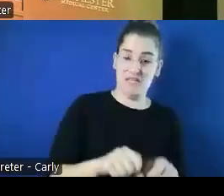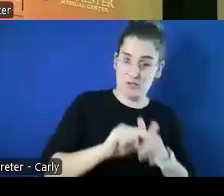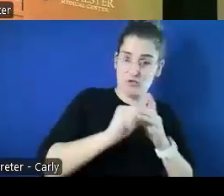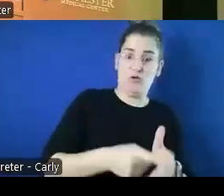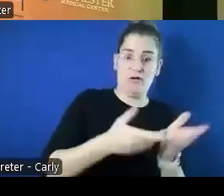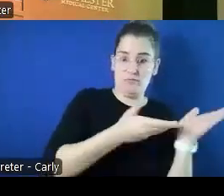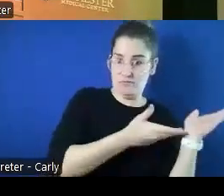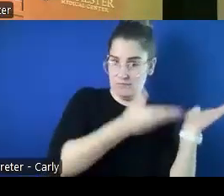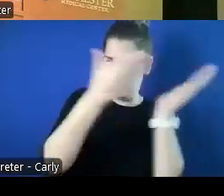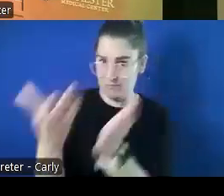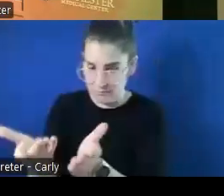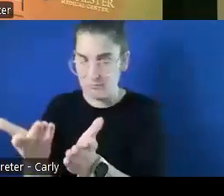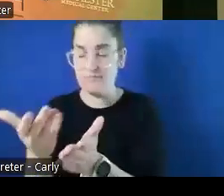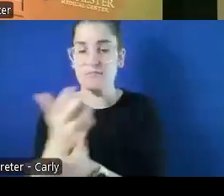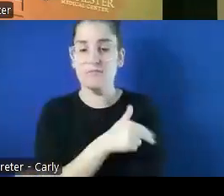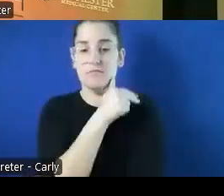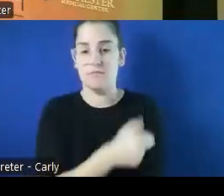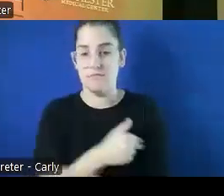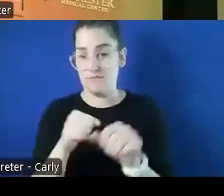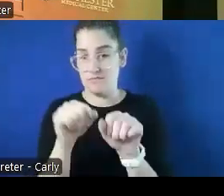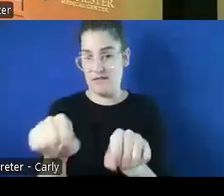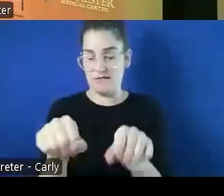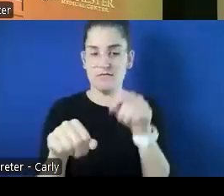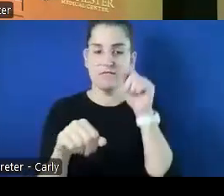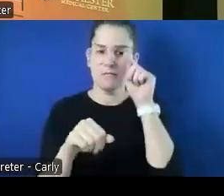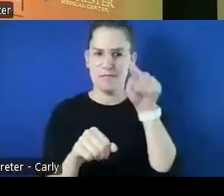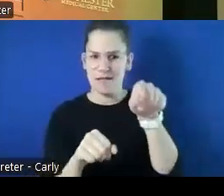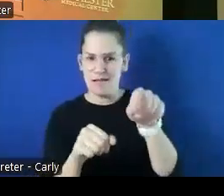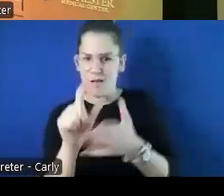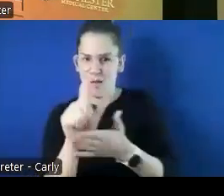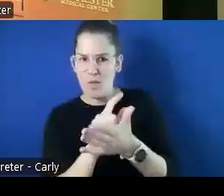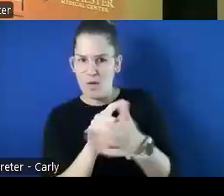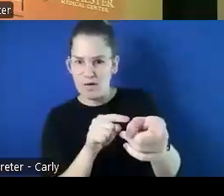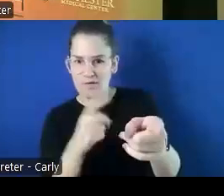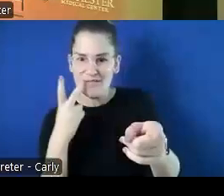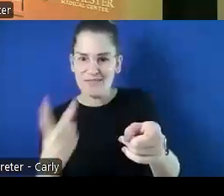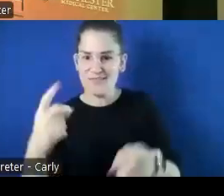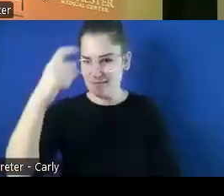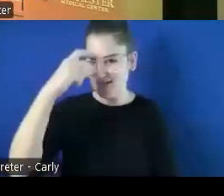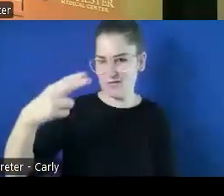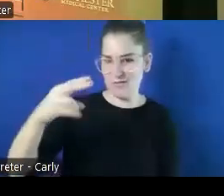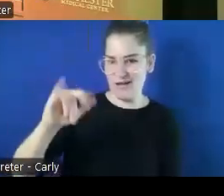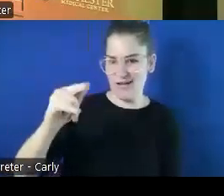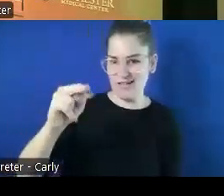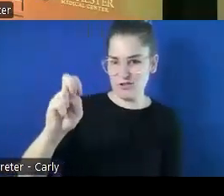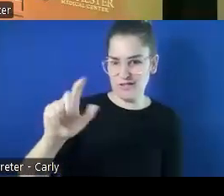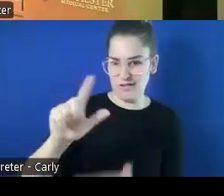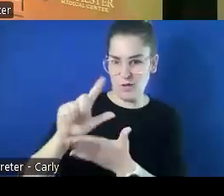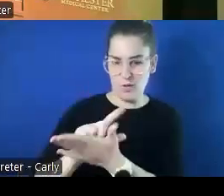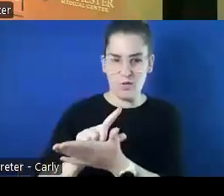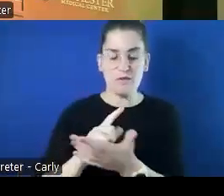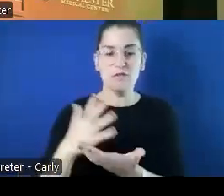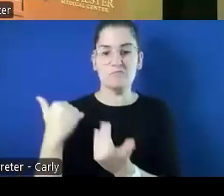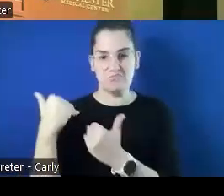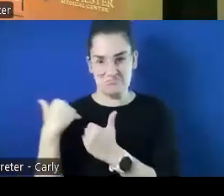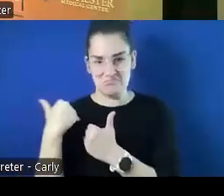the hospital. And it's written even into the mental hygiene law that it is the duty of